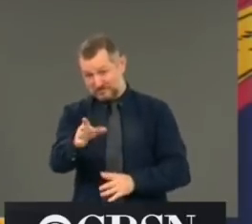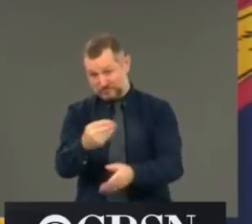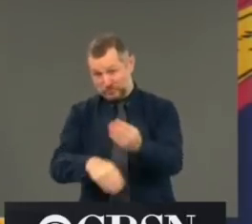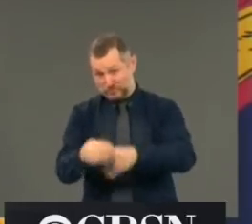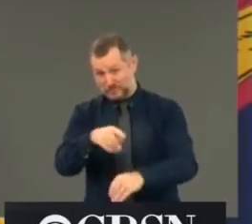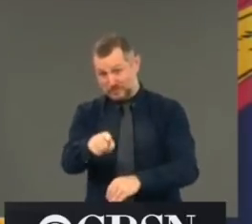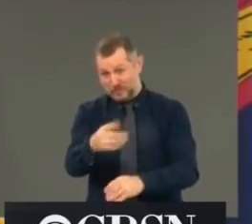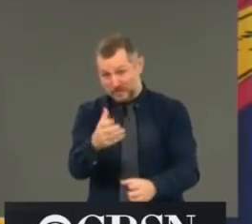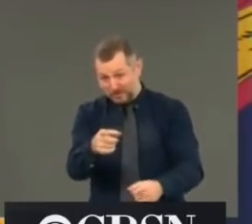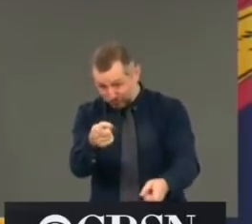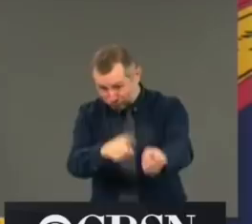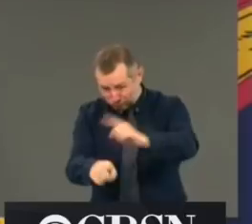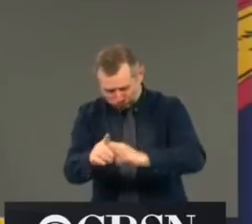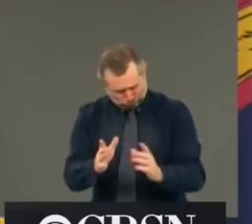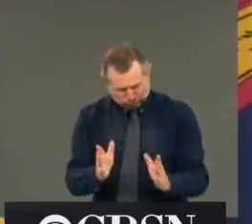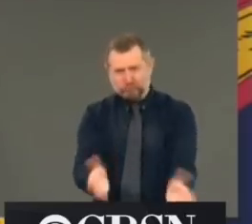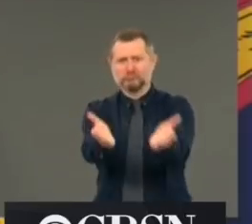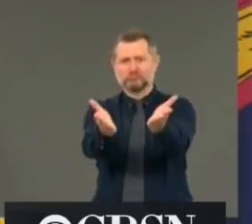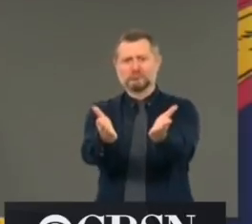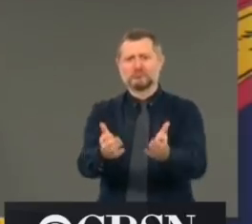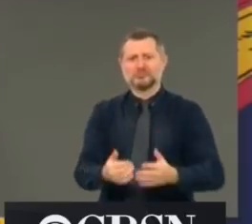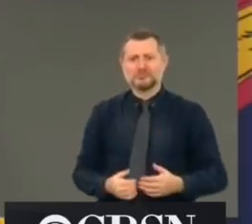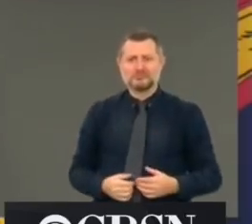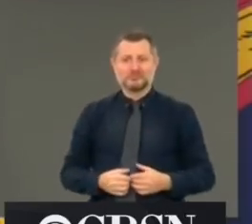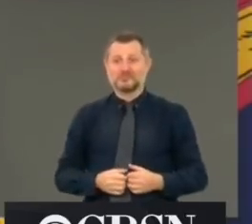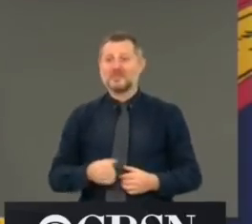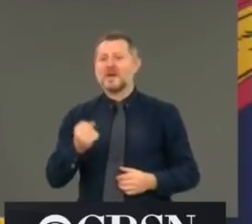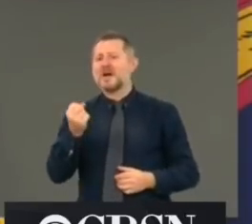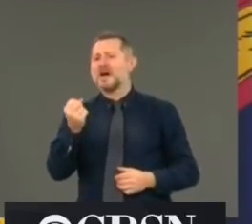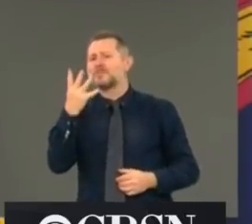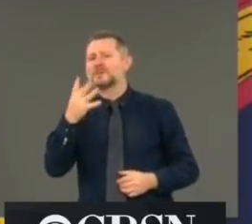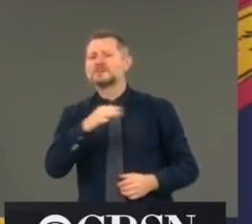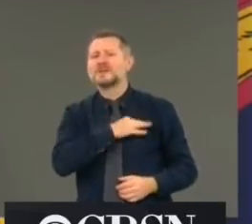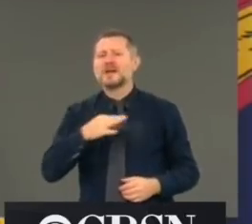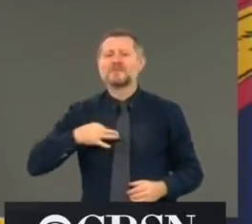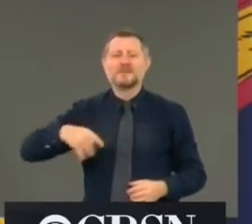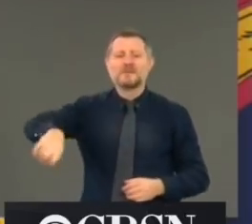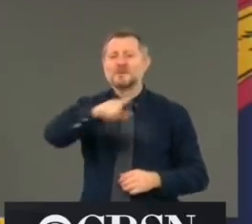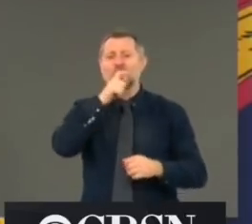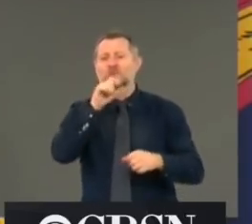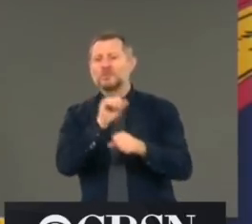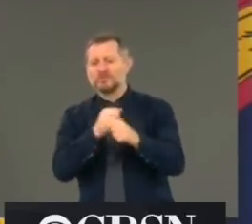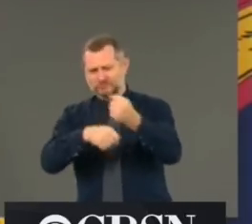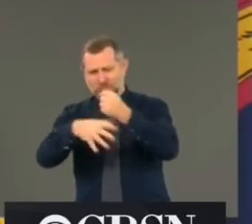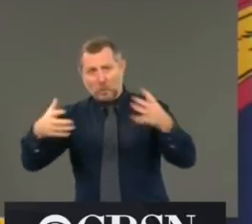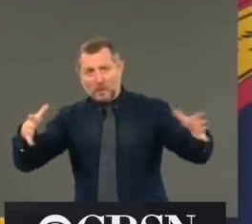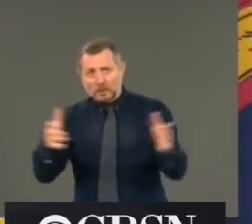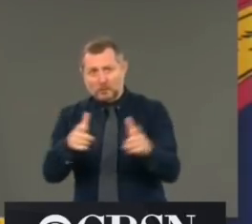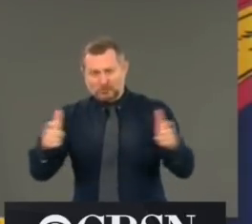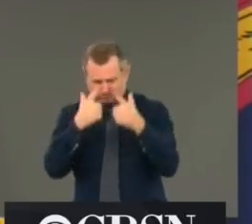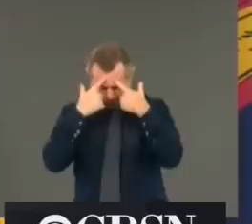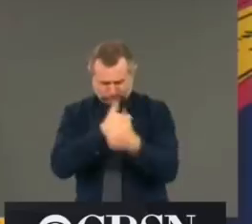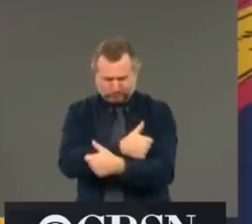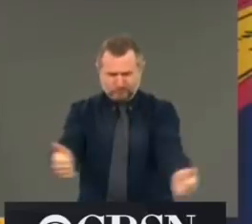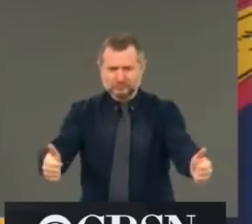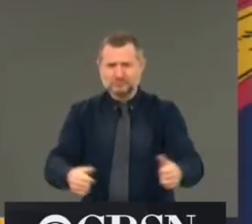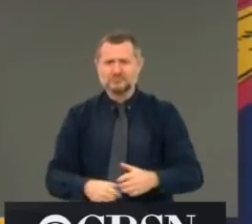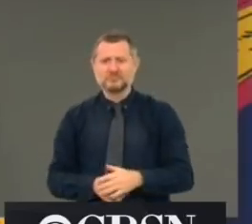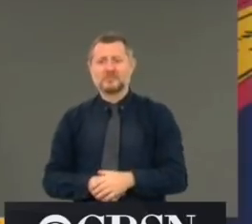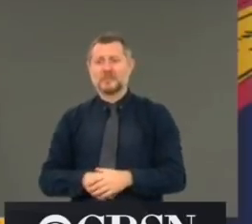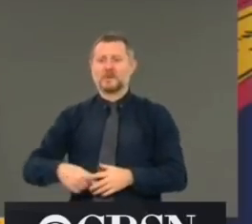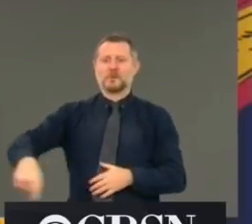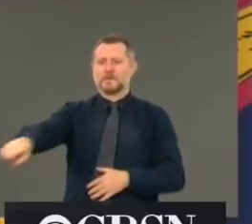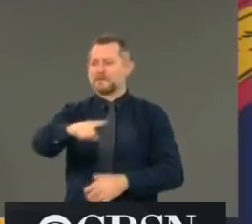fine. Whatever budget they want, whatever size police force they want. Let them determine that. Let them determine